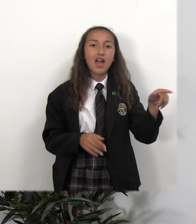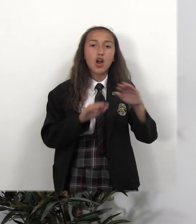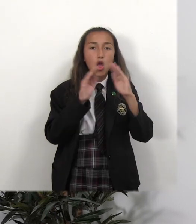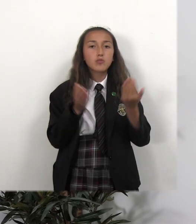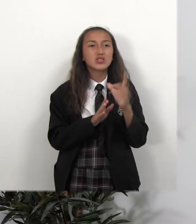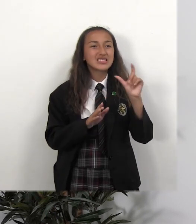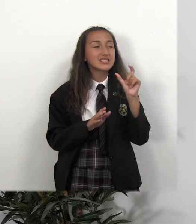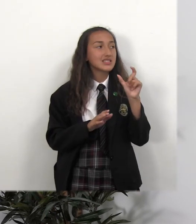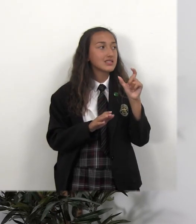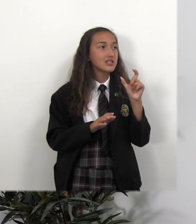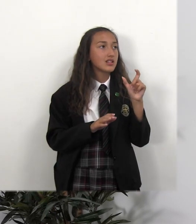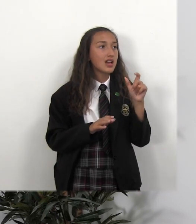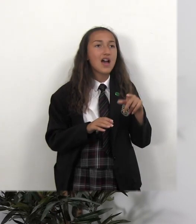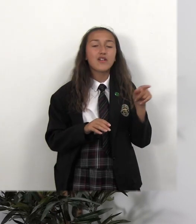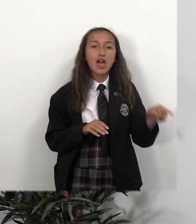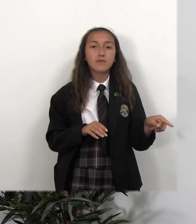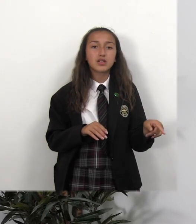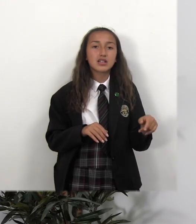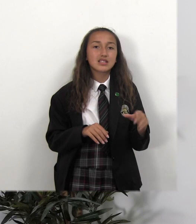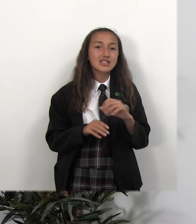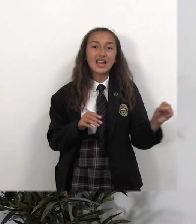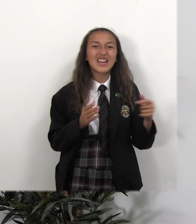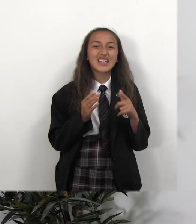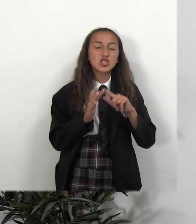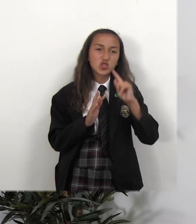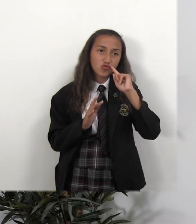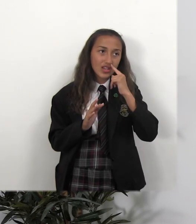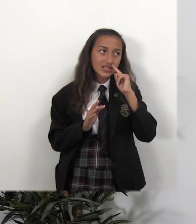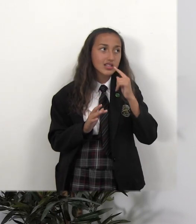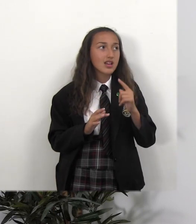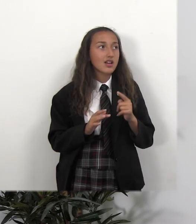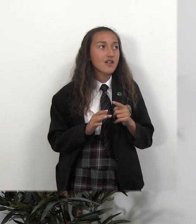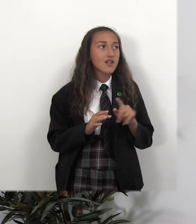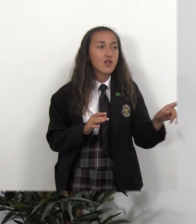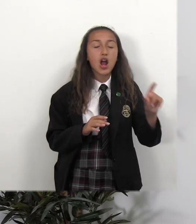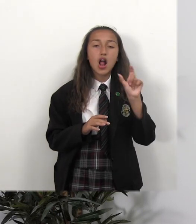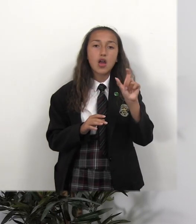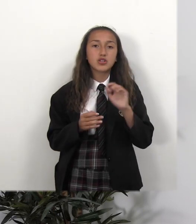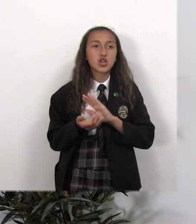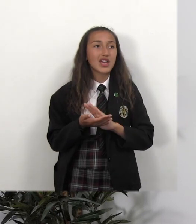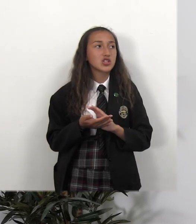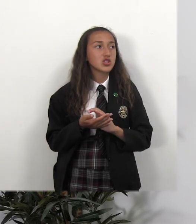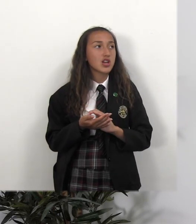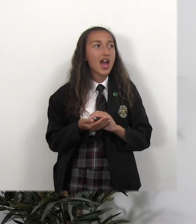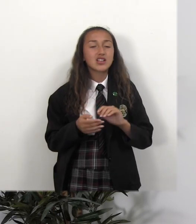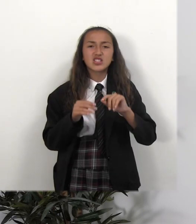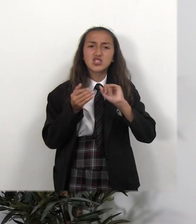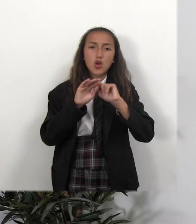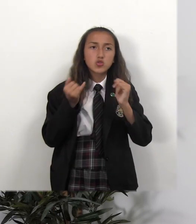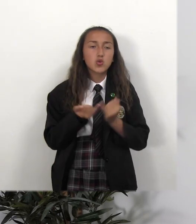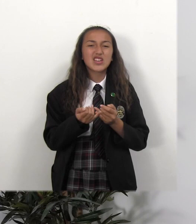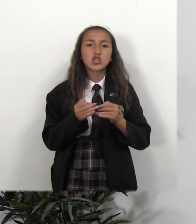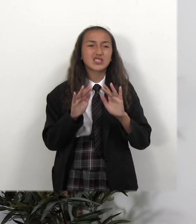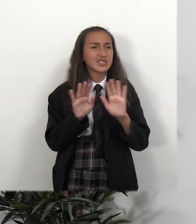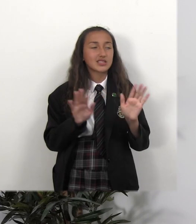global citizens and for them to take an interest in global issues such as climate change and social injustice,